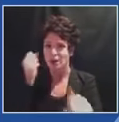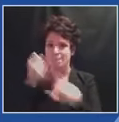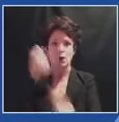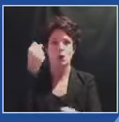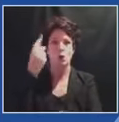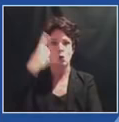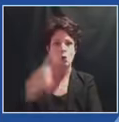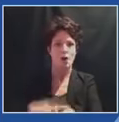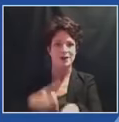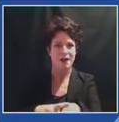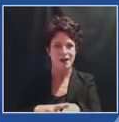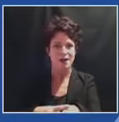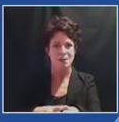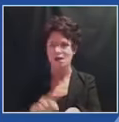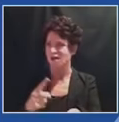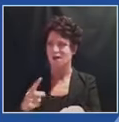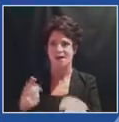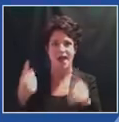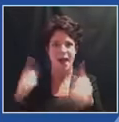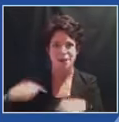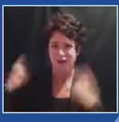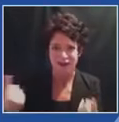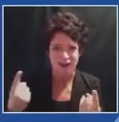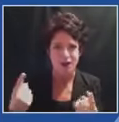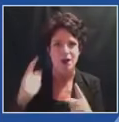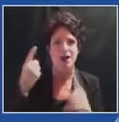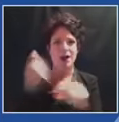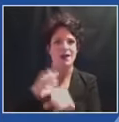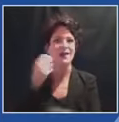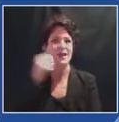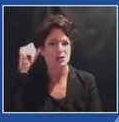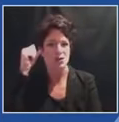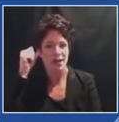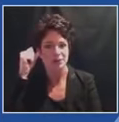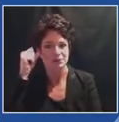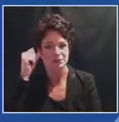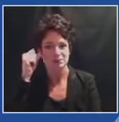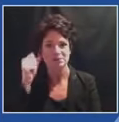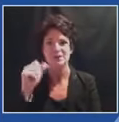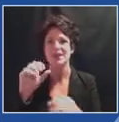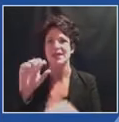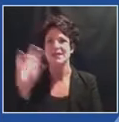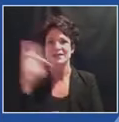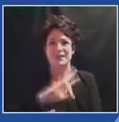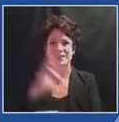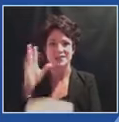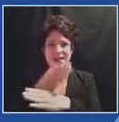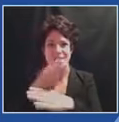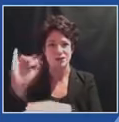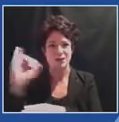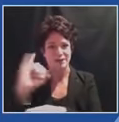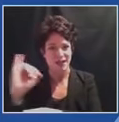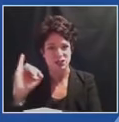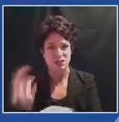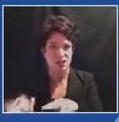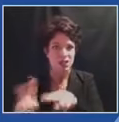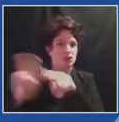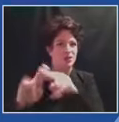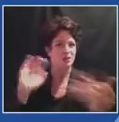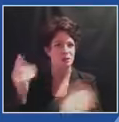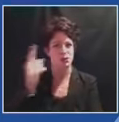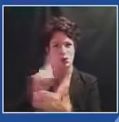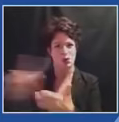course of this virus. In 45 states, the seven-day average of infections are higher than they were a week ago.